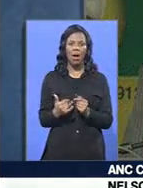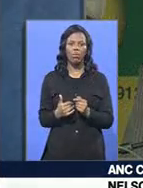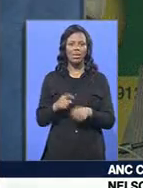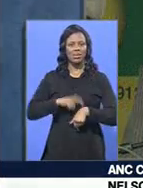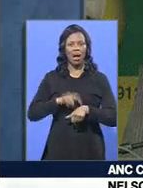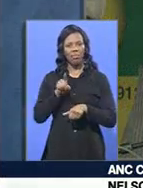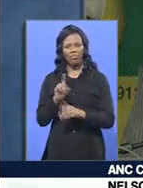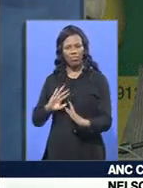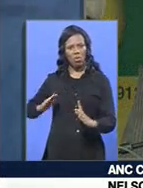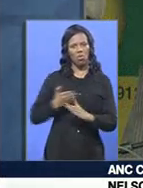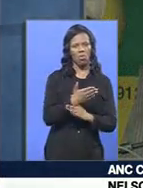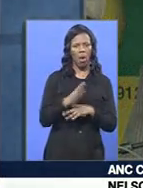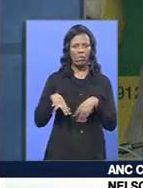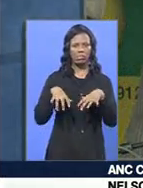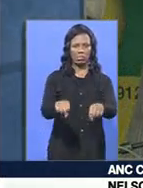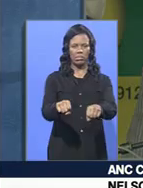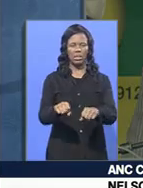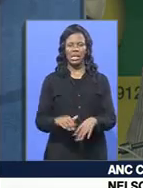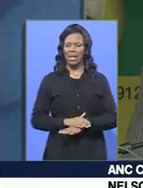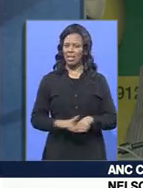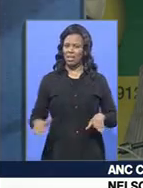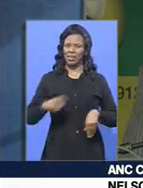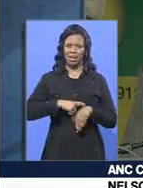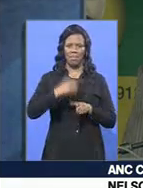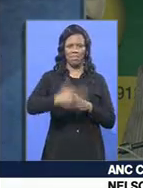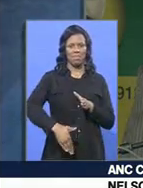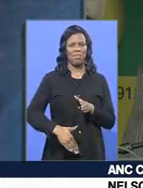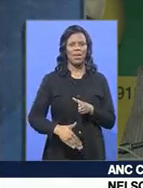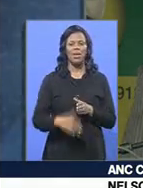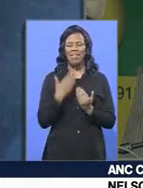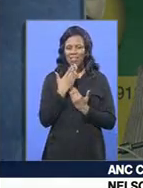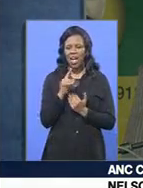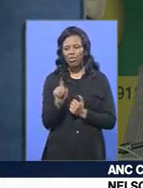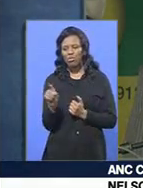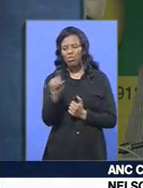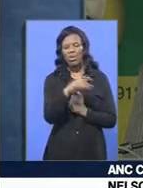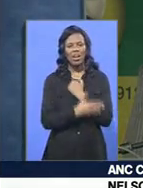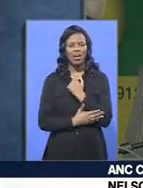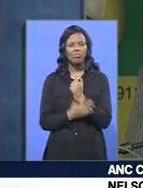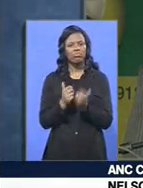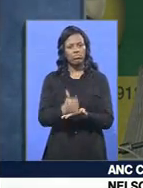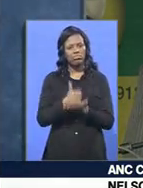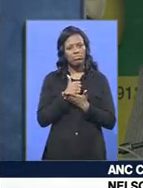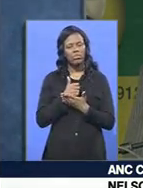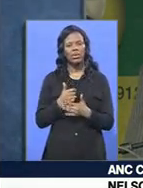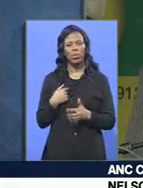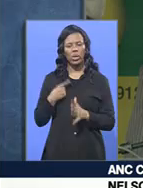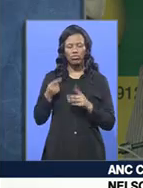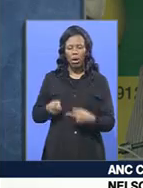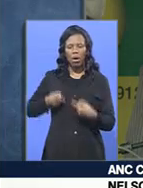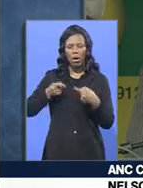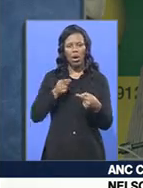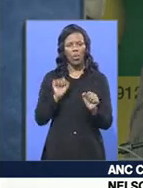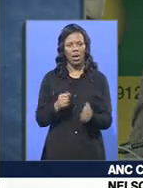ended and thanked them for supporting our struggle for liberation